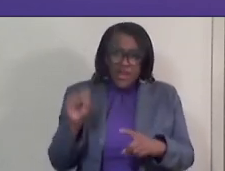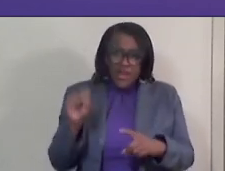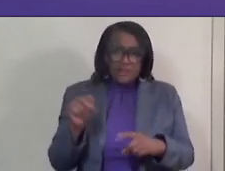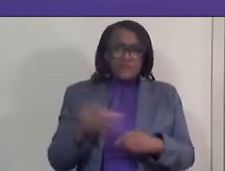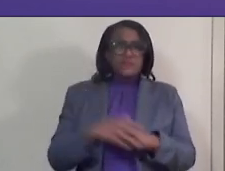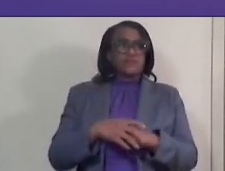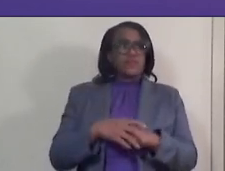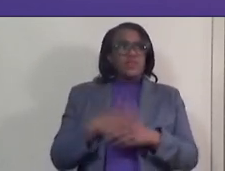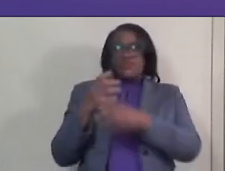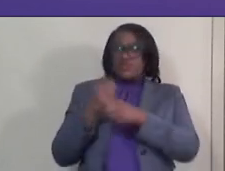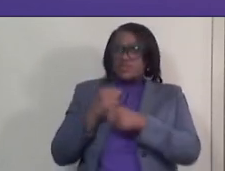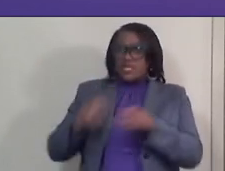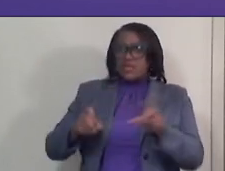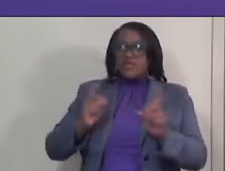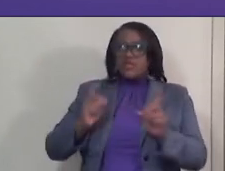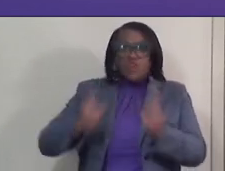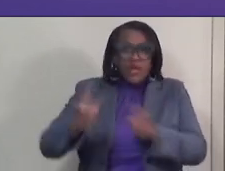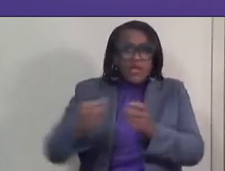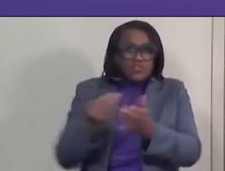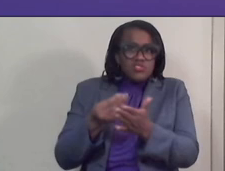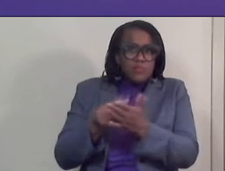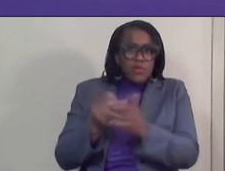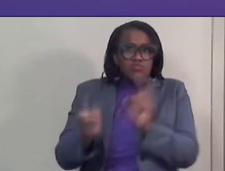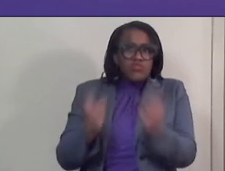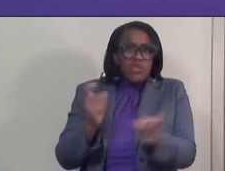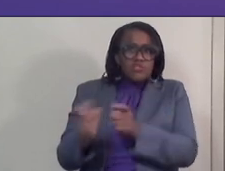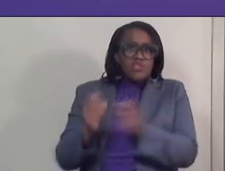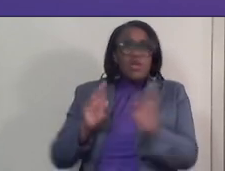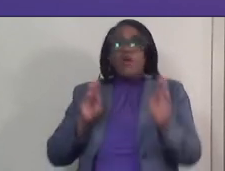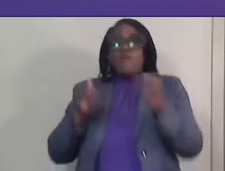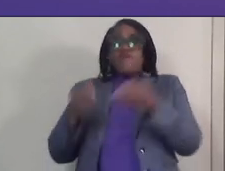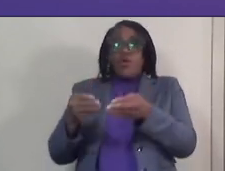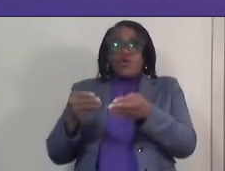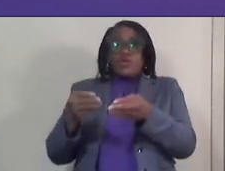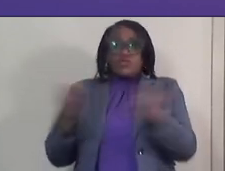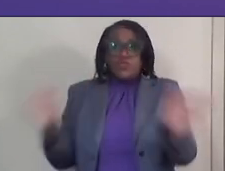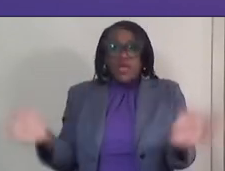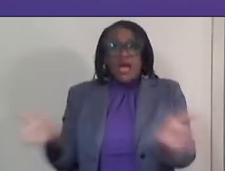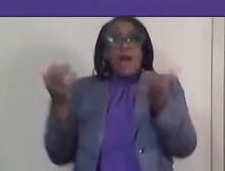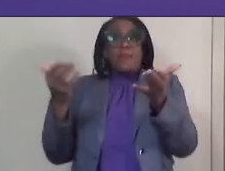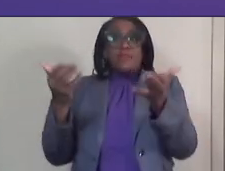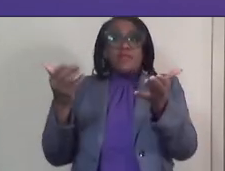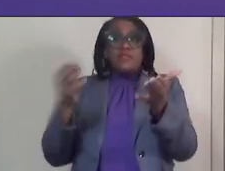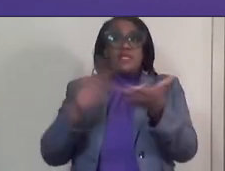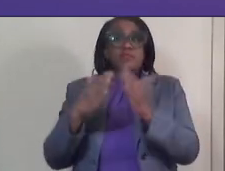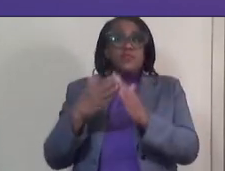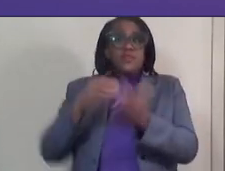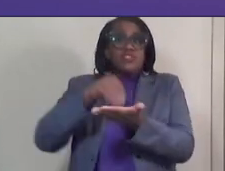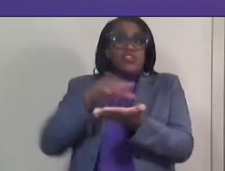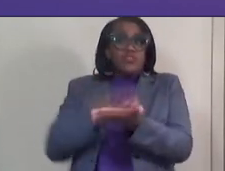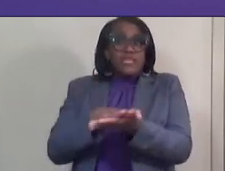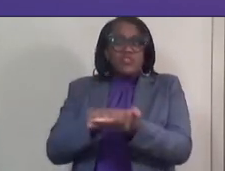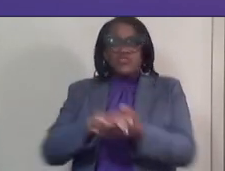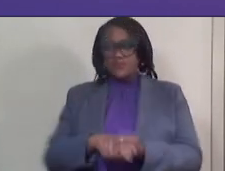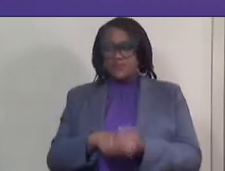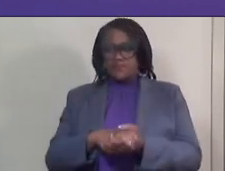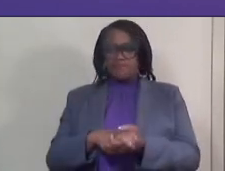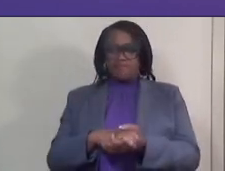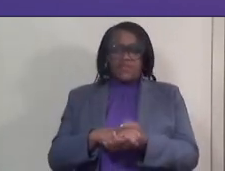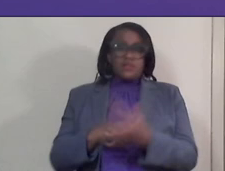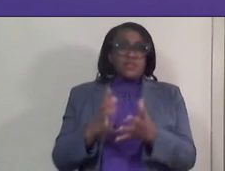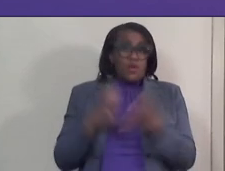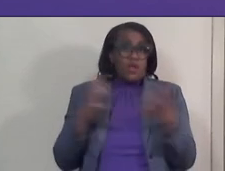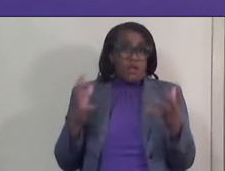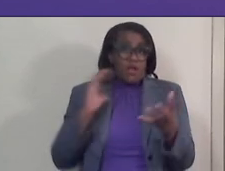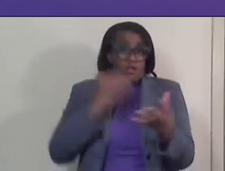and receiving donations that are focused on uplifting community documentation. And so a lot of our work